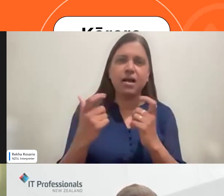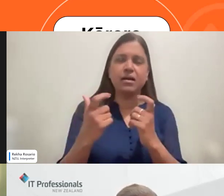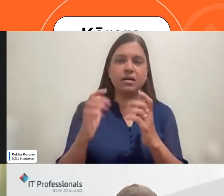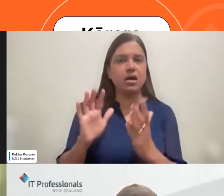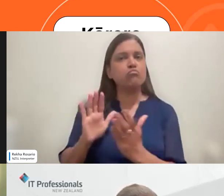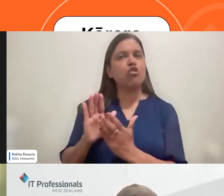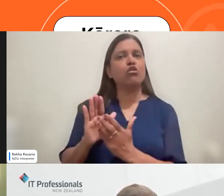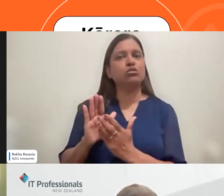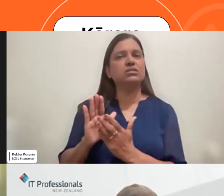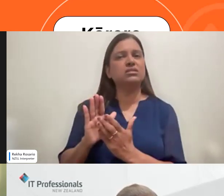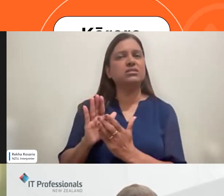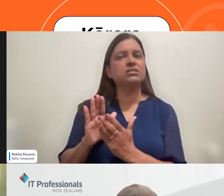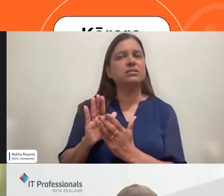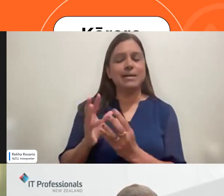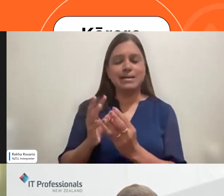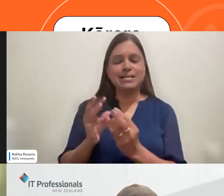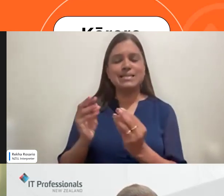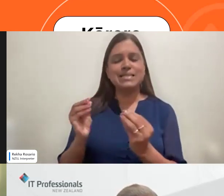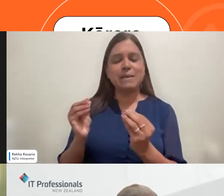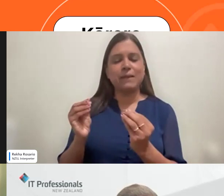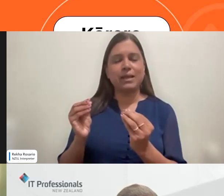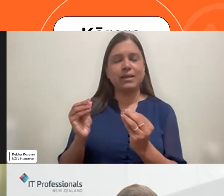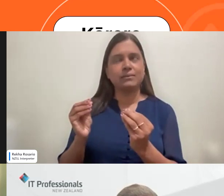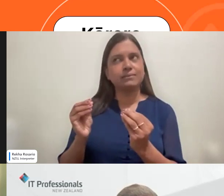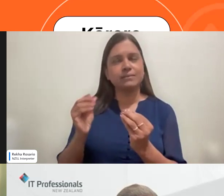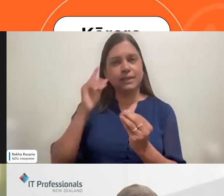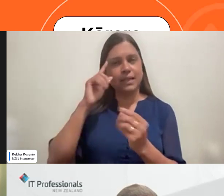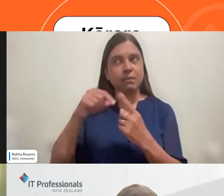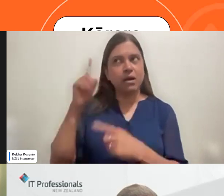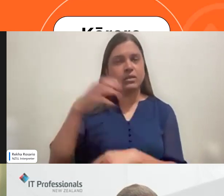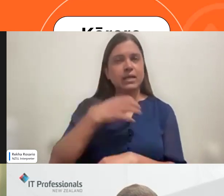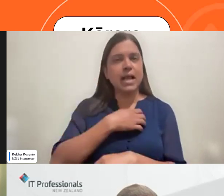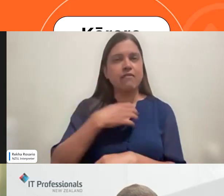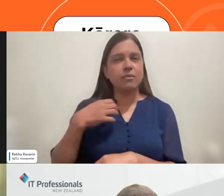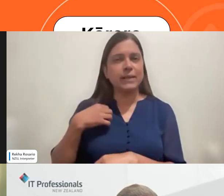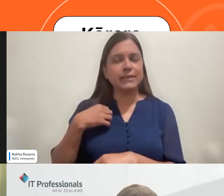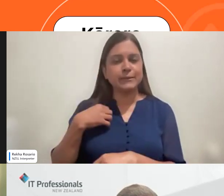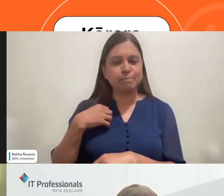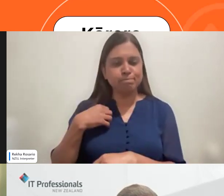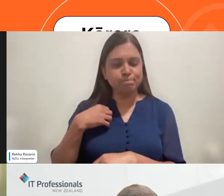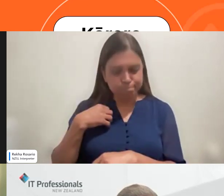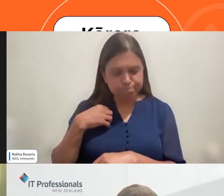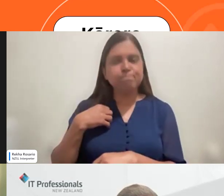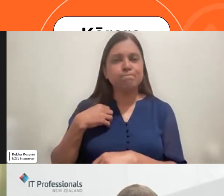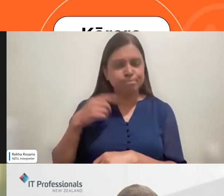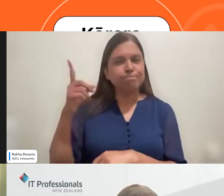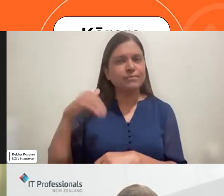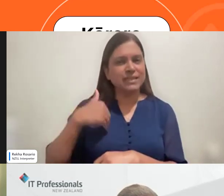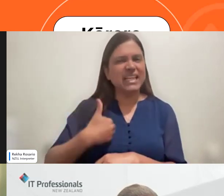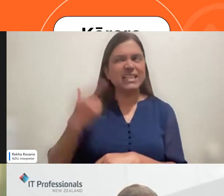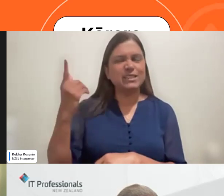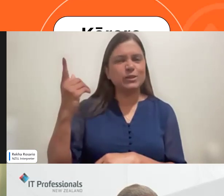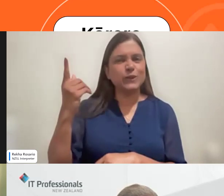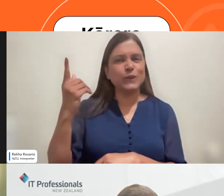it's something that I think, when we think of the government, yes, it's got to play its role, but to